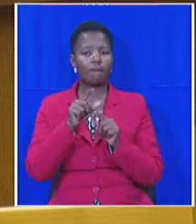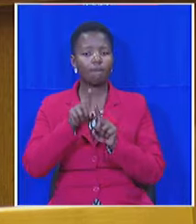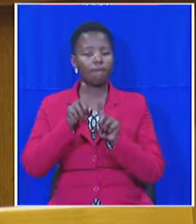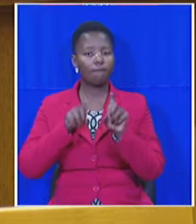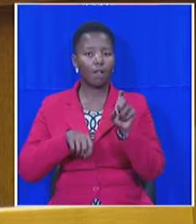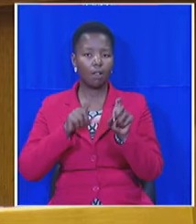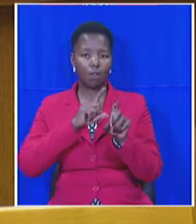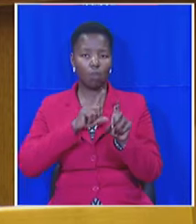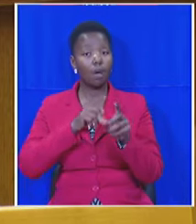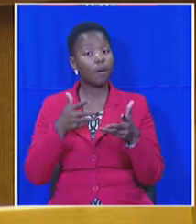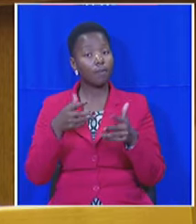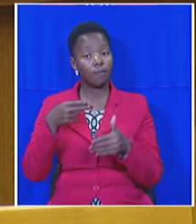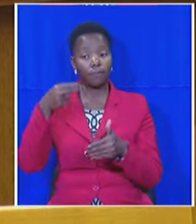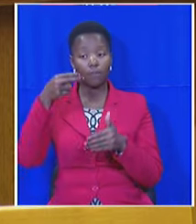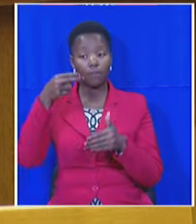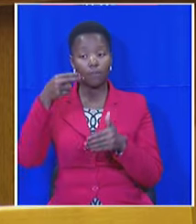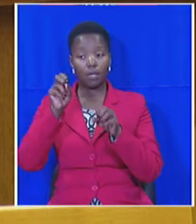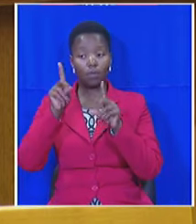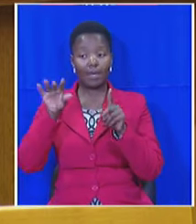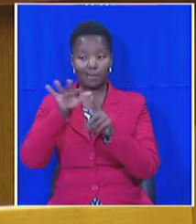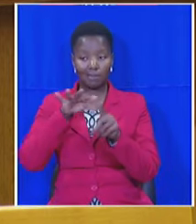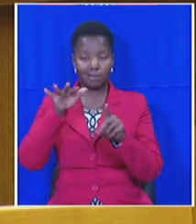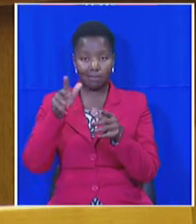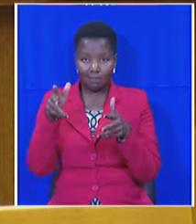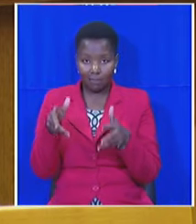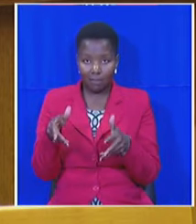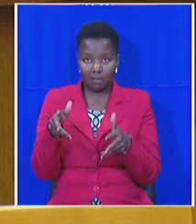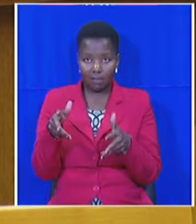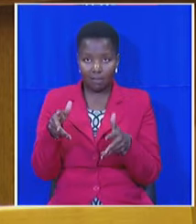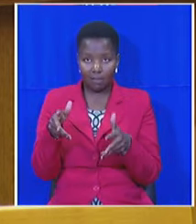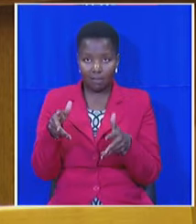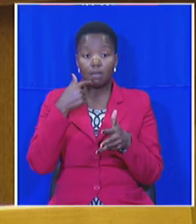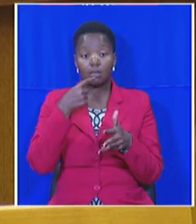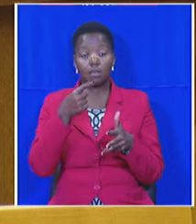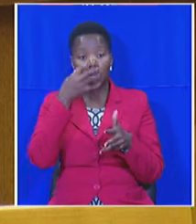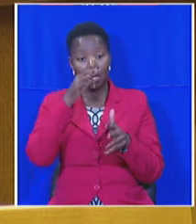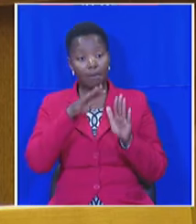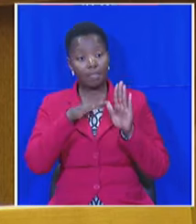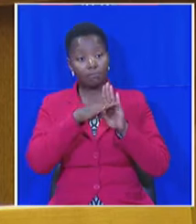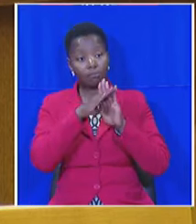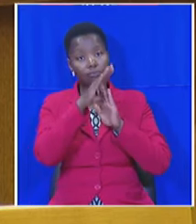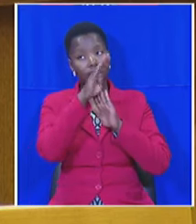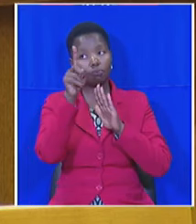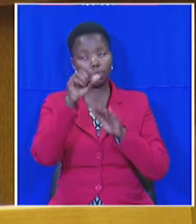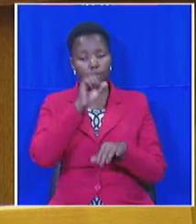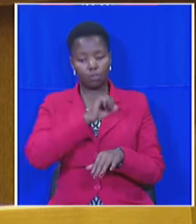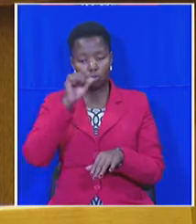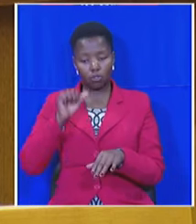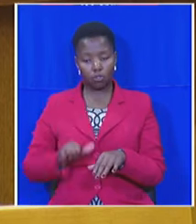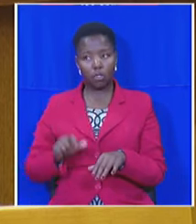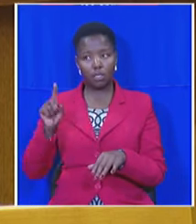higher education. Today, the leading example of a developmental state is China. But China